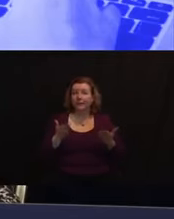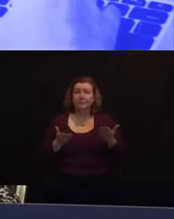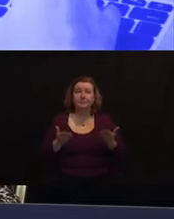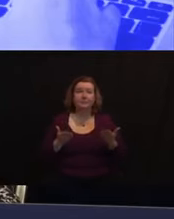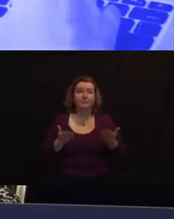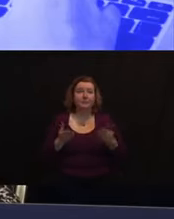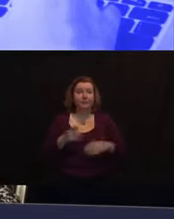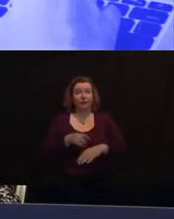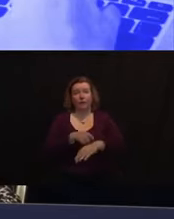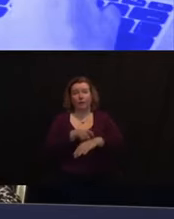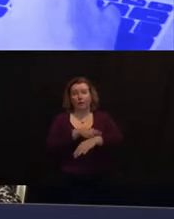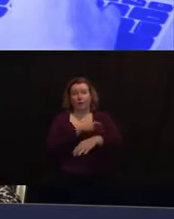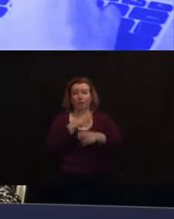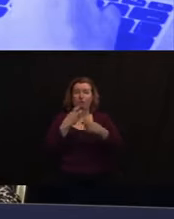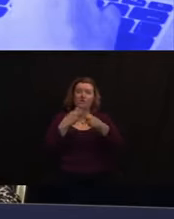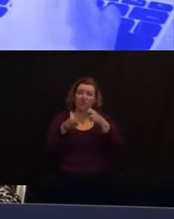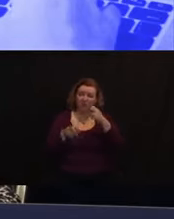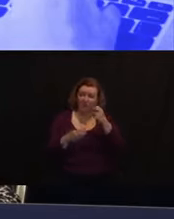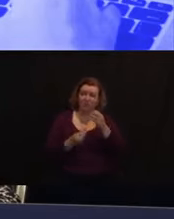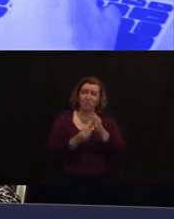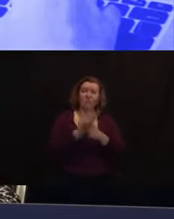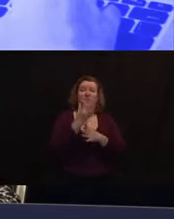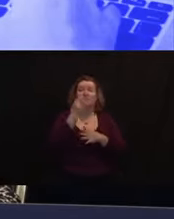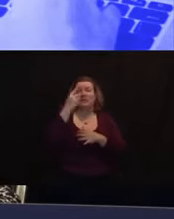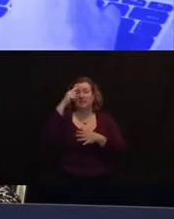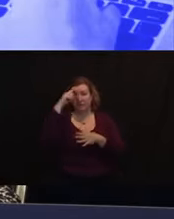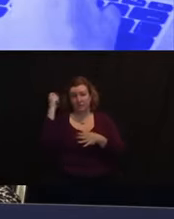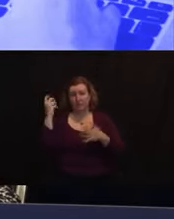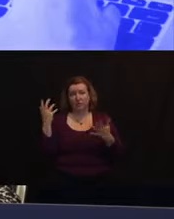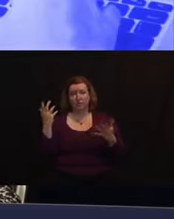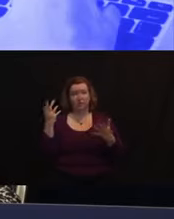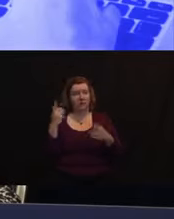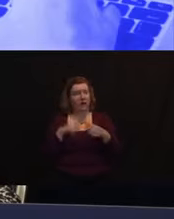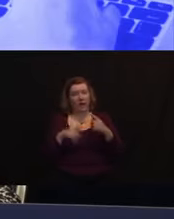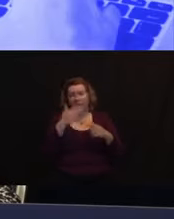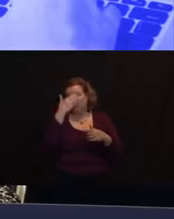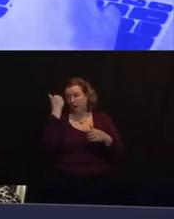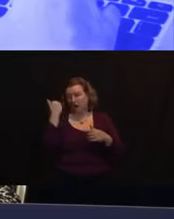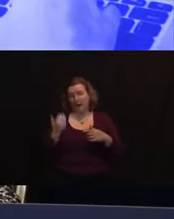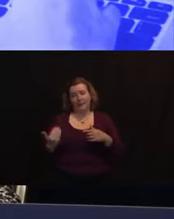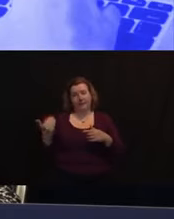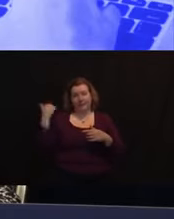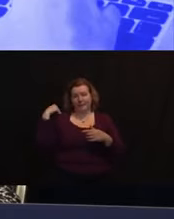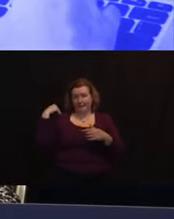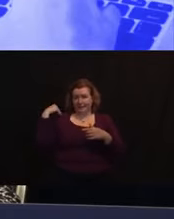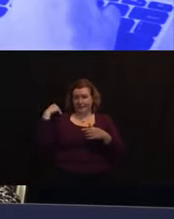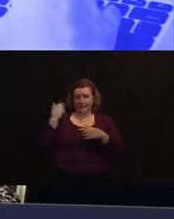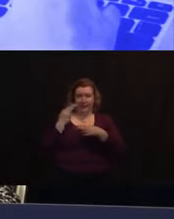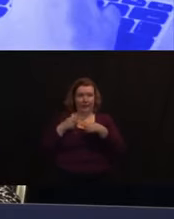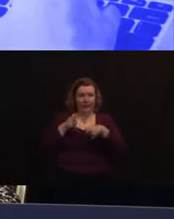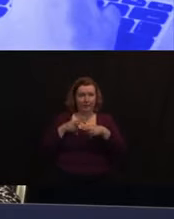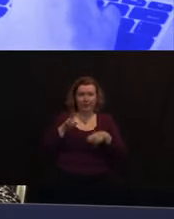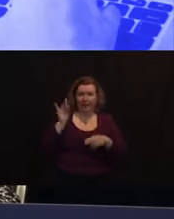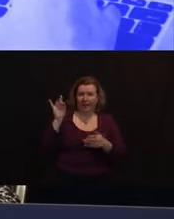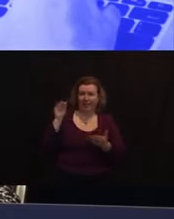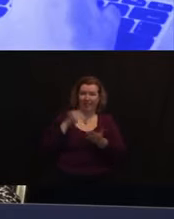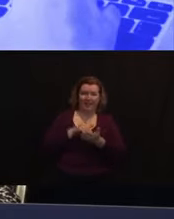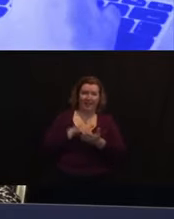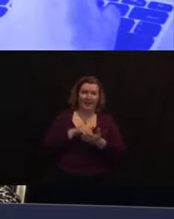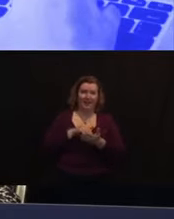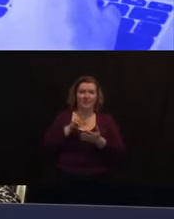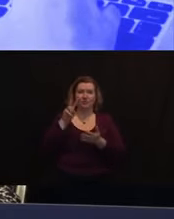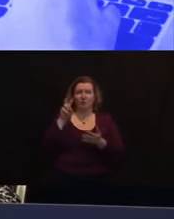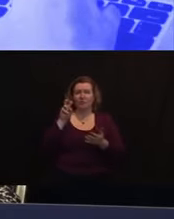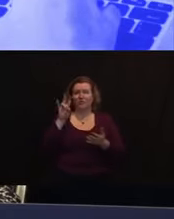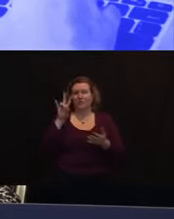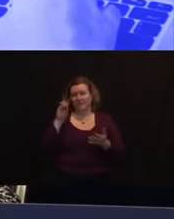summer. We cannot forget the dark days of April last year, where we saw a peak of 8,270